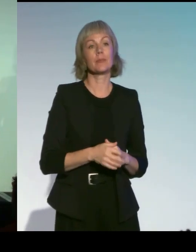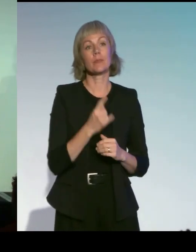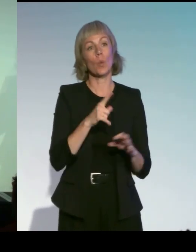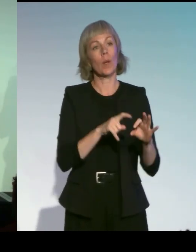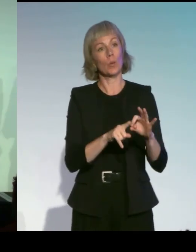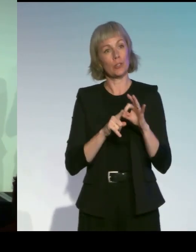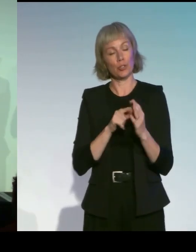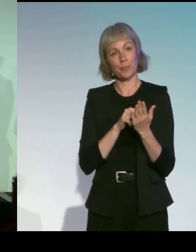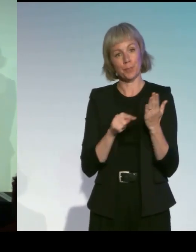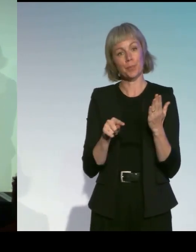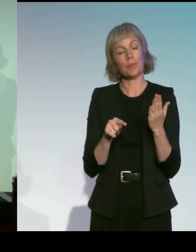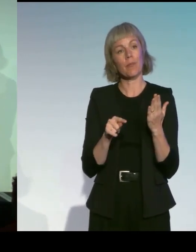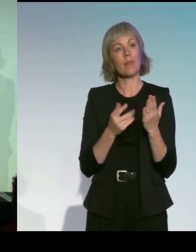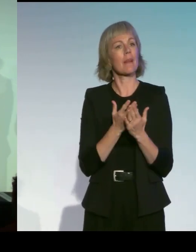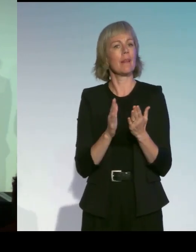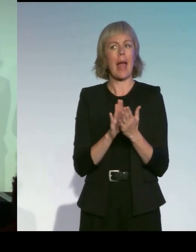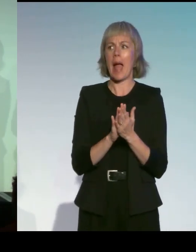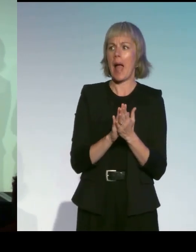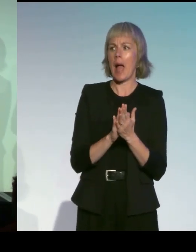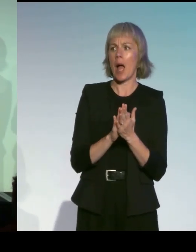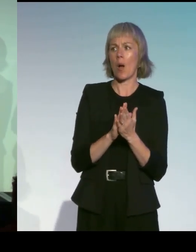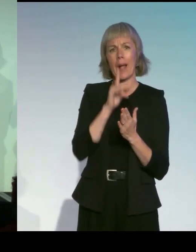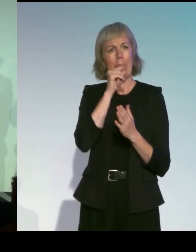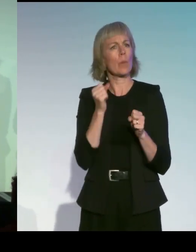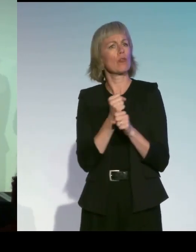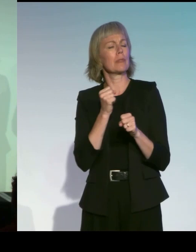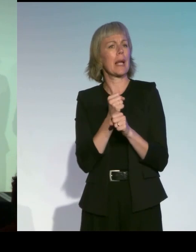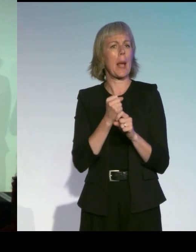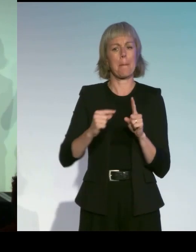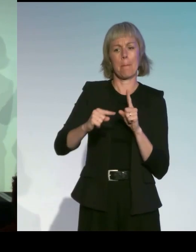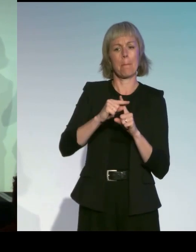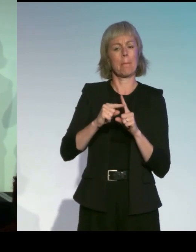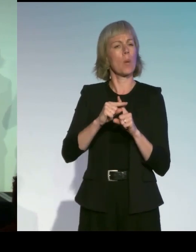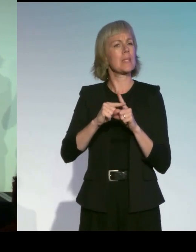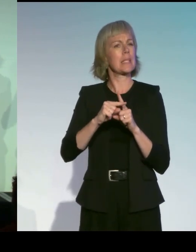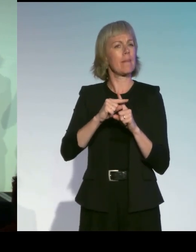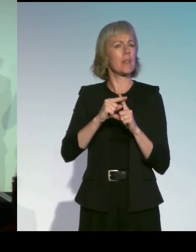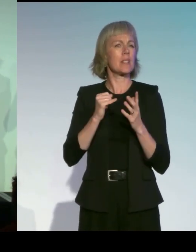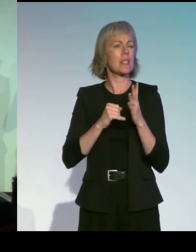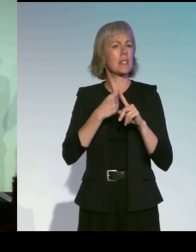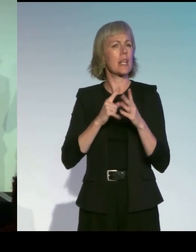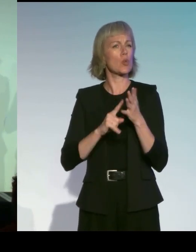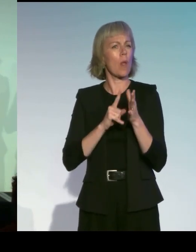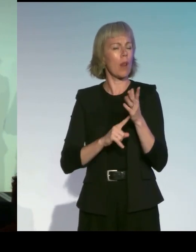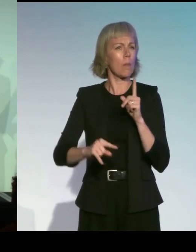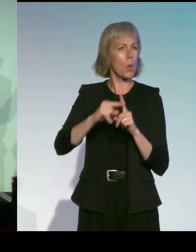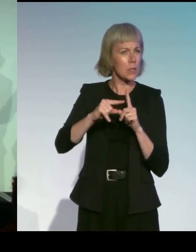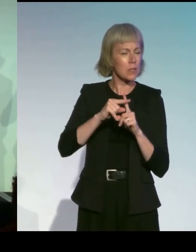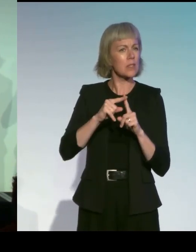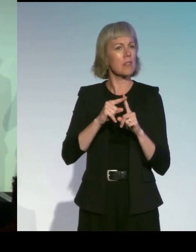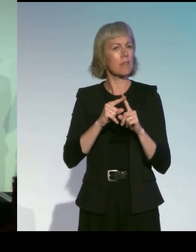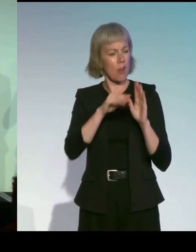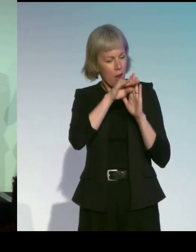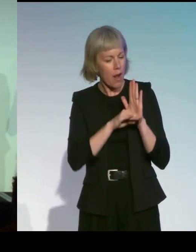question asking about how do we create sexual positive social media guidelines that also create safe spaces for